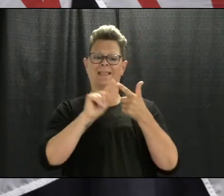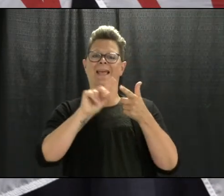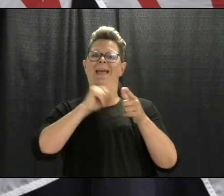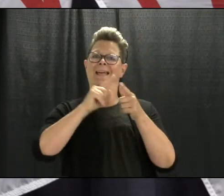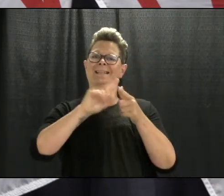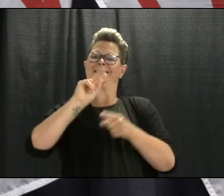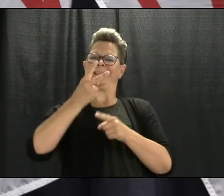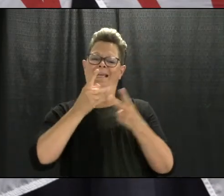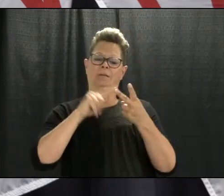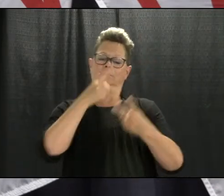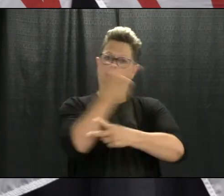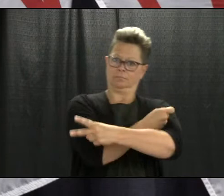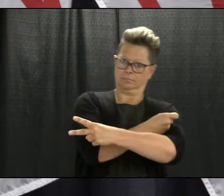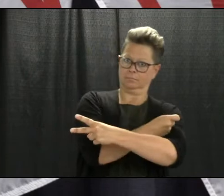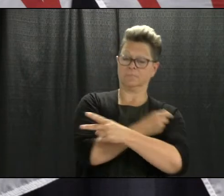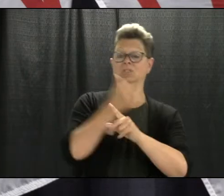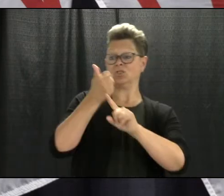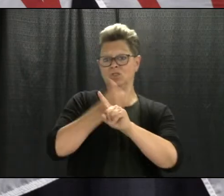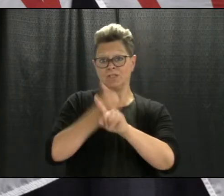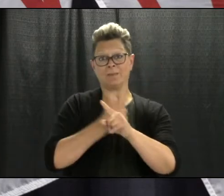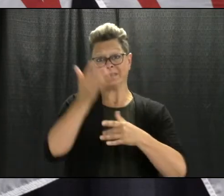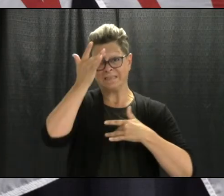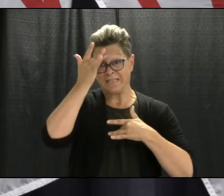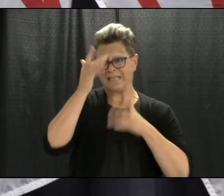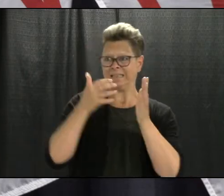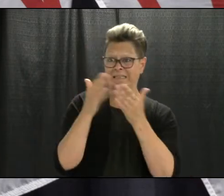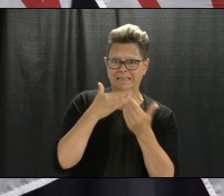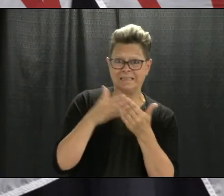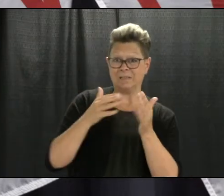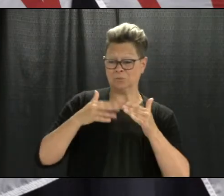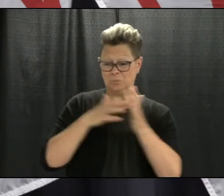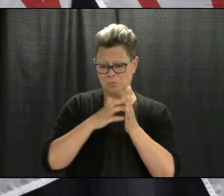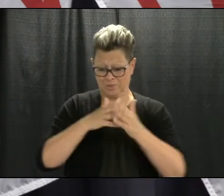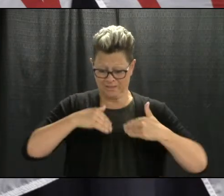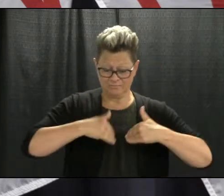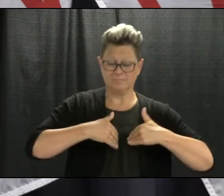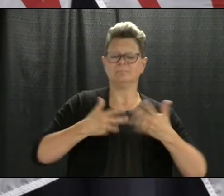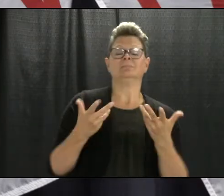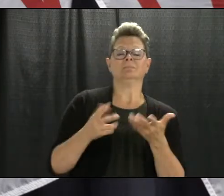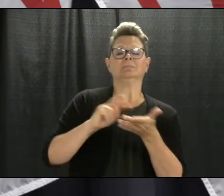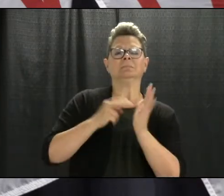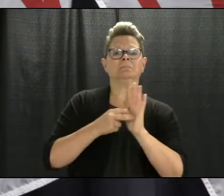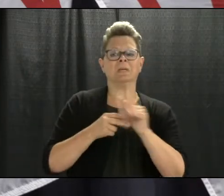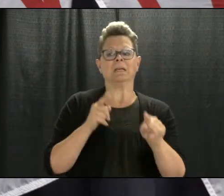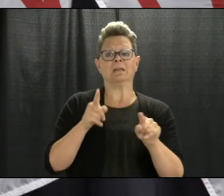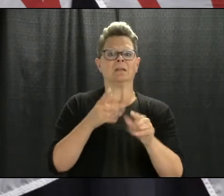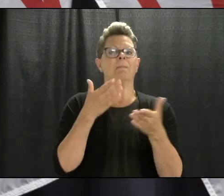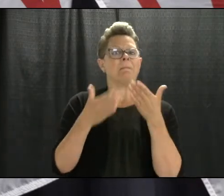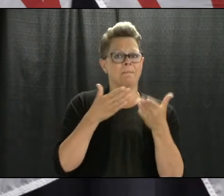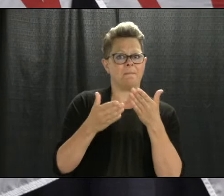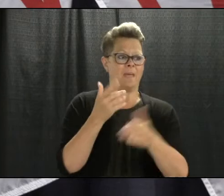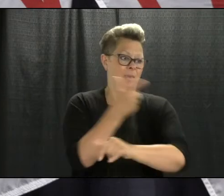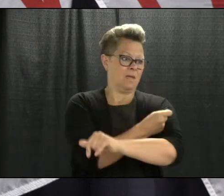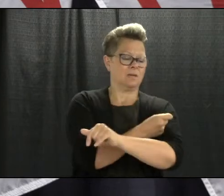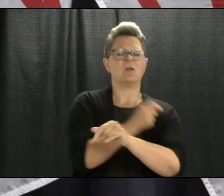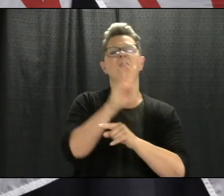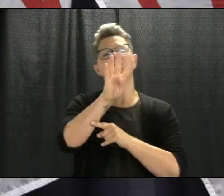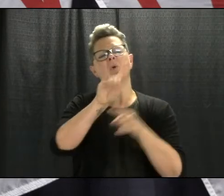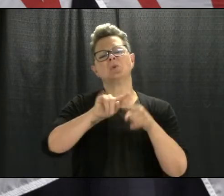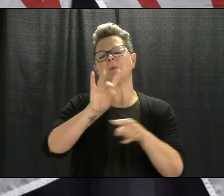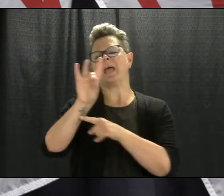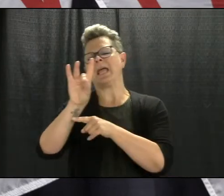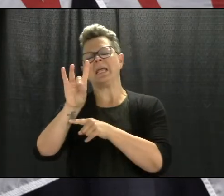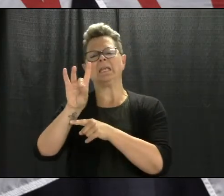who are immunocompromised should receive 3 doses to help boost their immune response, and in that situation, the doses may be given 4 to 8 weeks